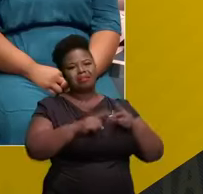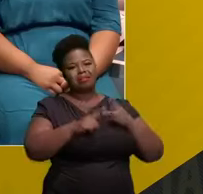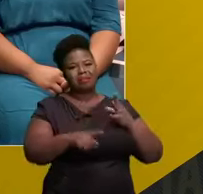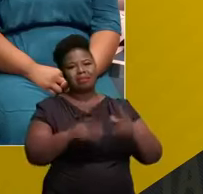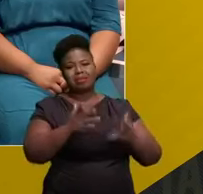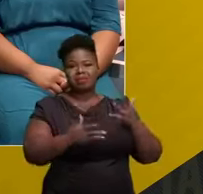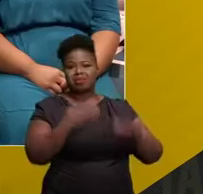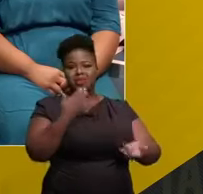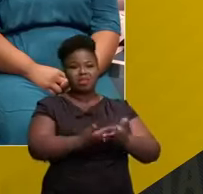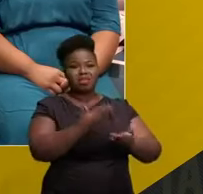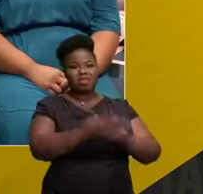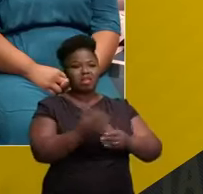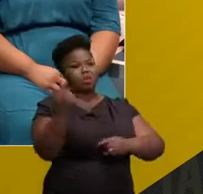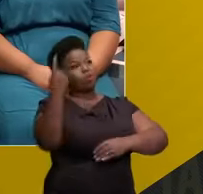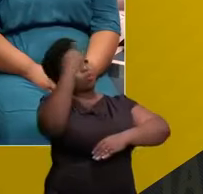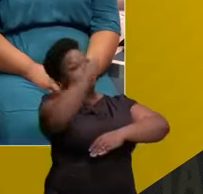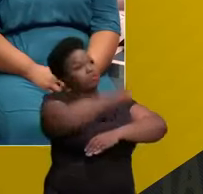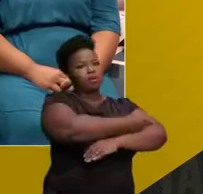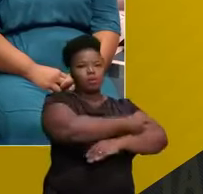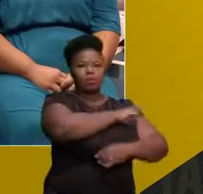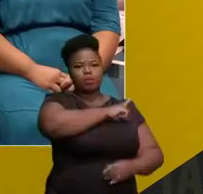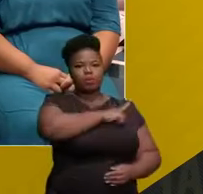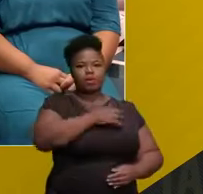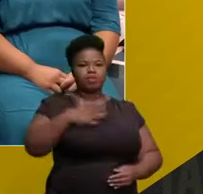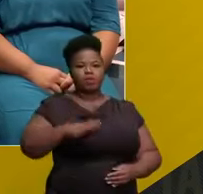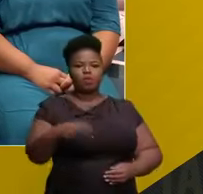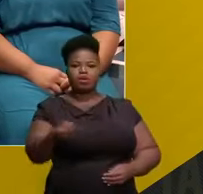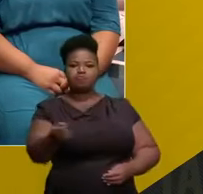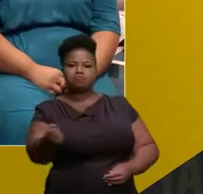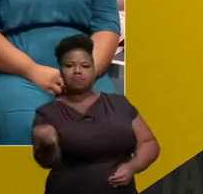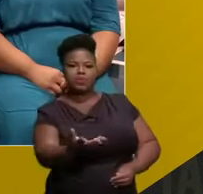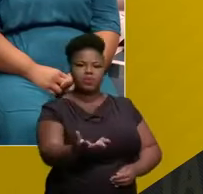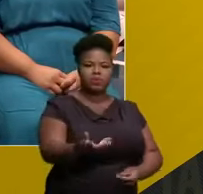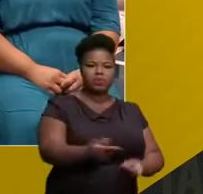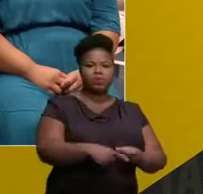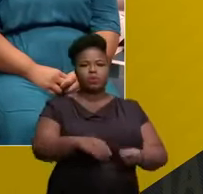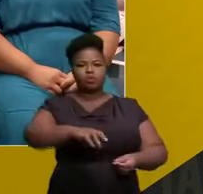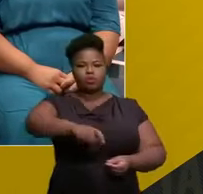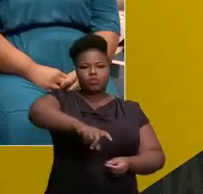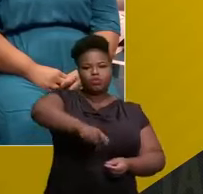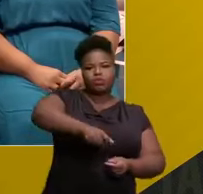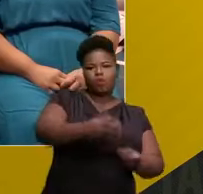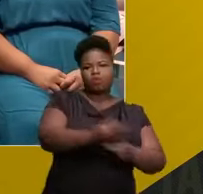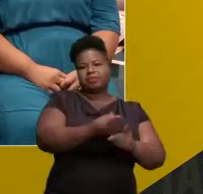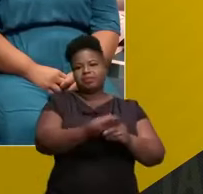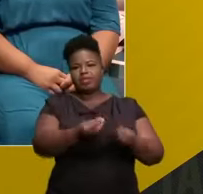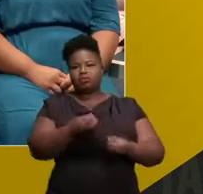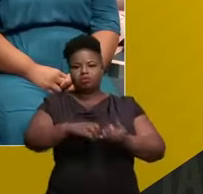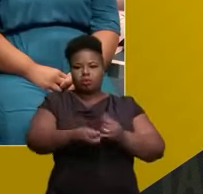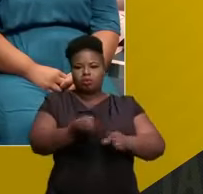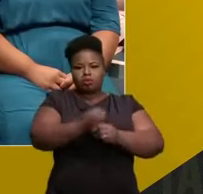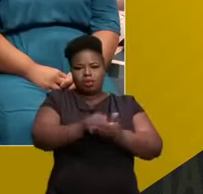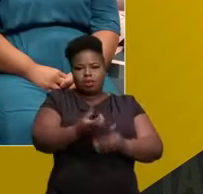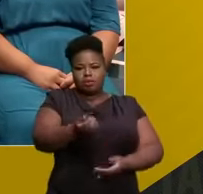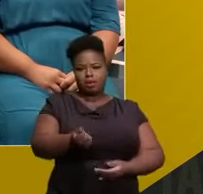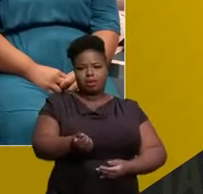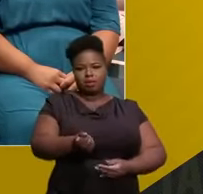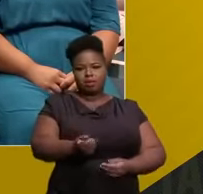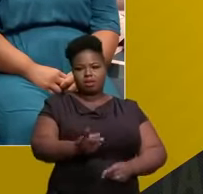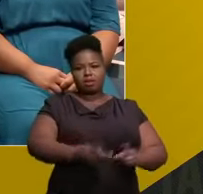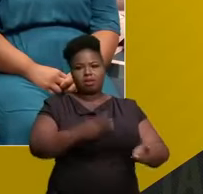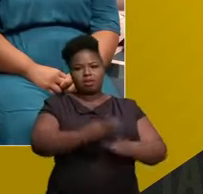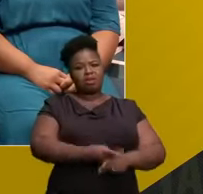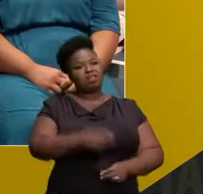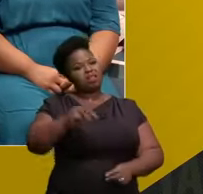the entire school day just to spin, play some zwipi or play some dice. Yeah. And in bunking, other